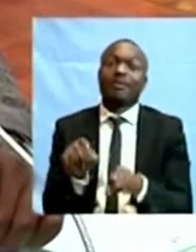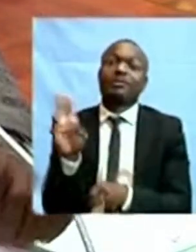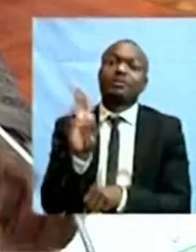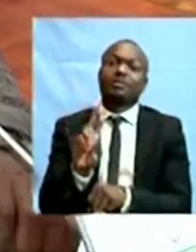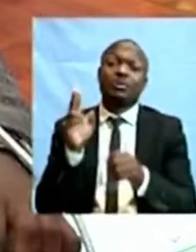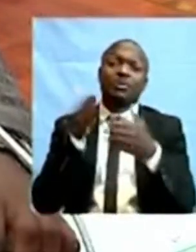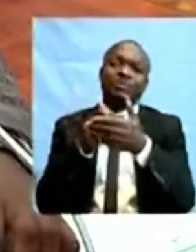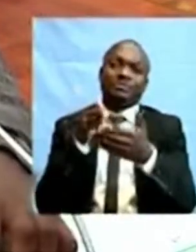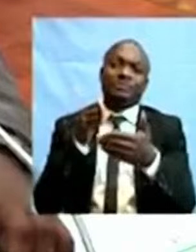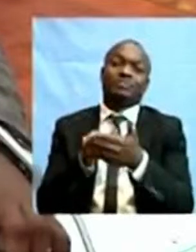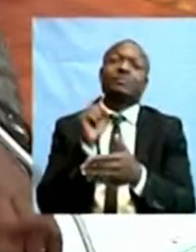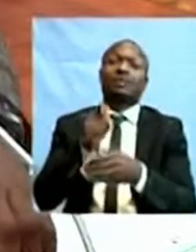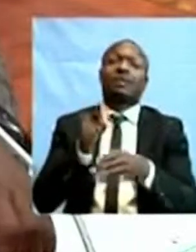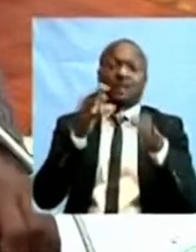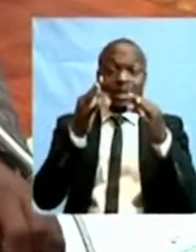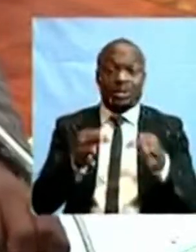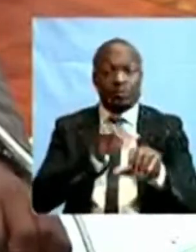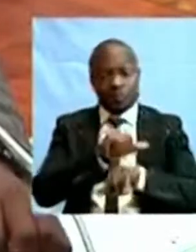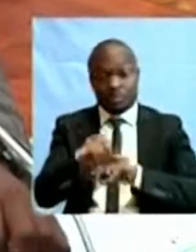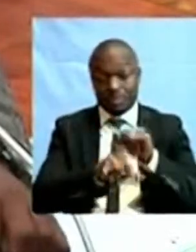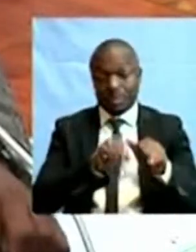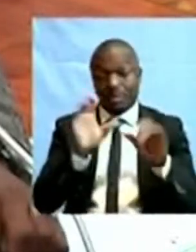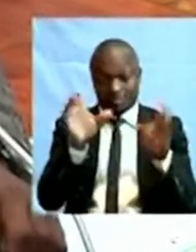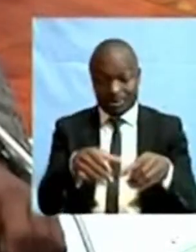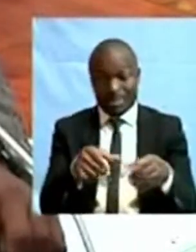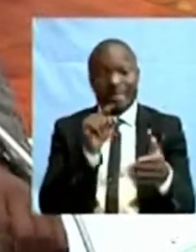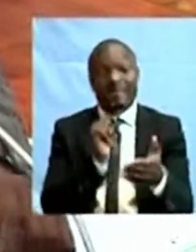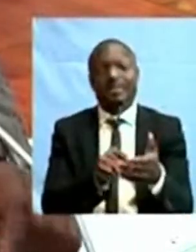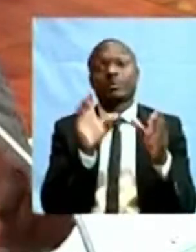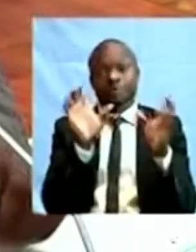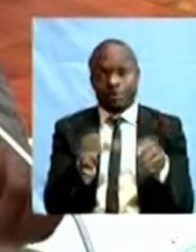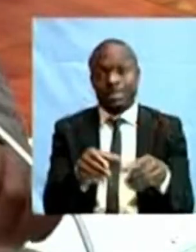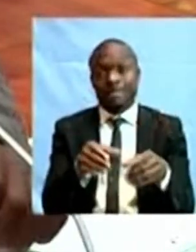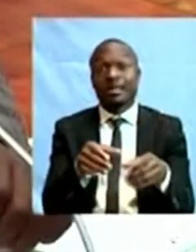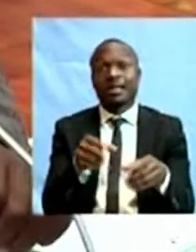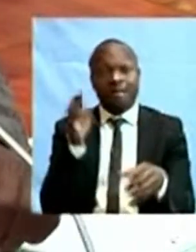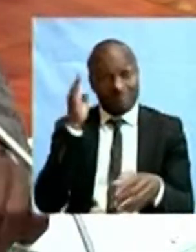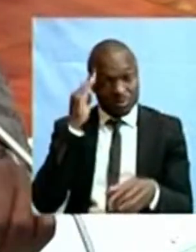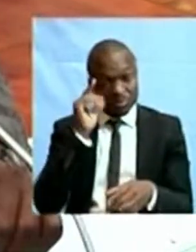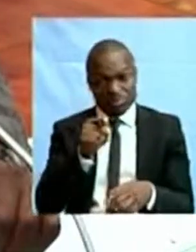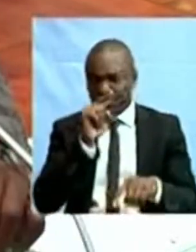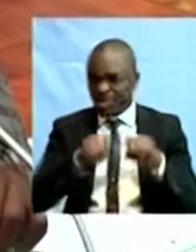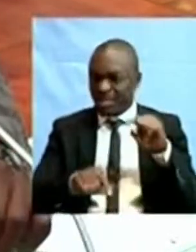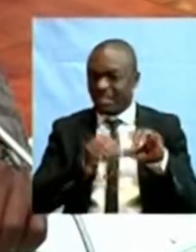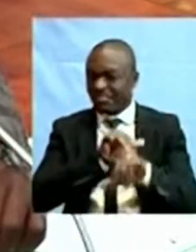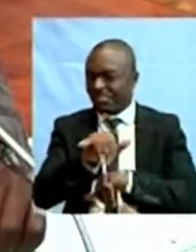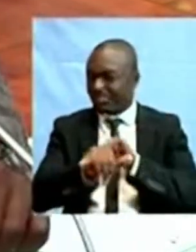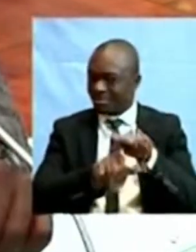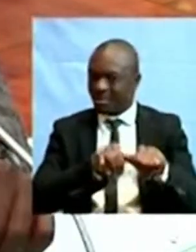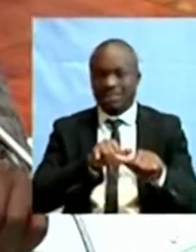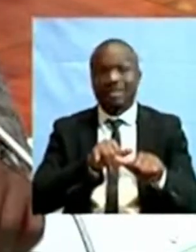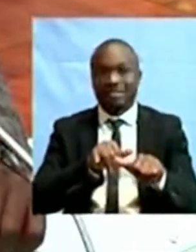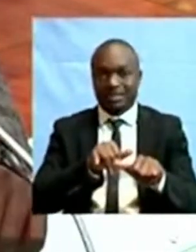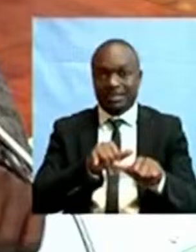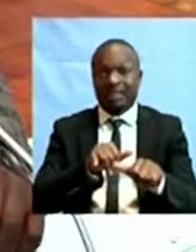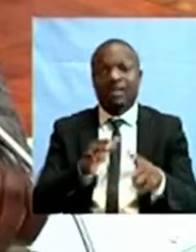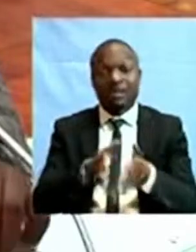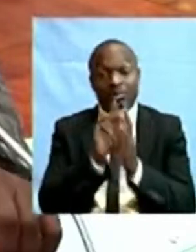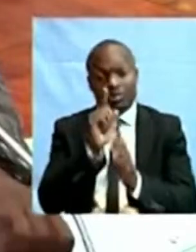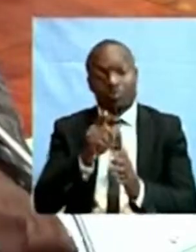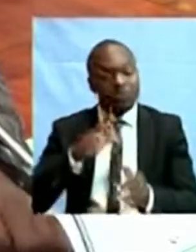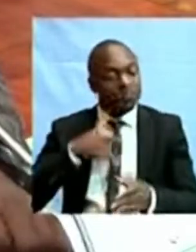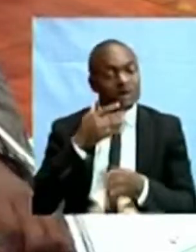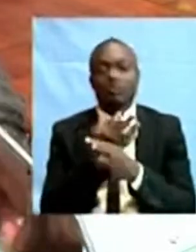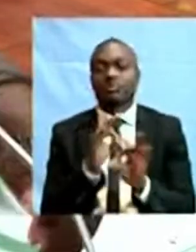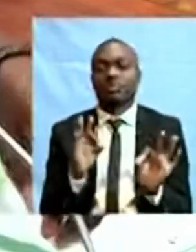if you deliberately mislead this committee. This committee is very confident that you cannot willfully mislead it, therefore it urges you to feel